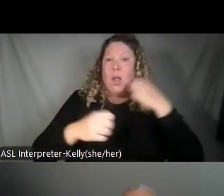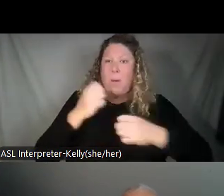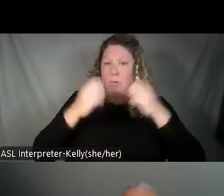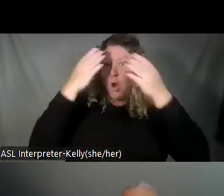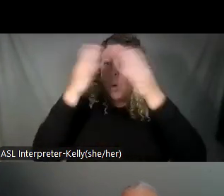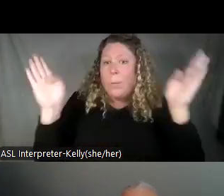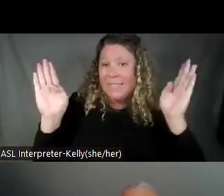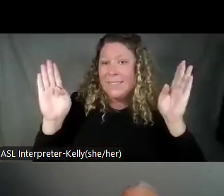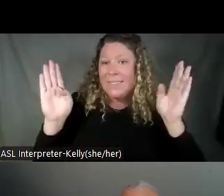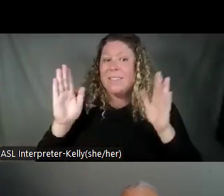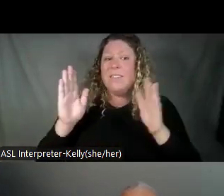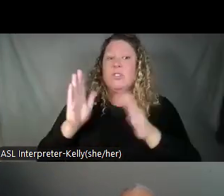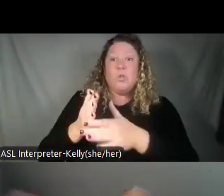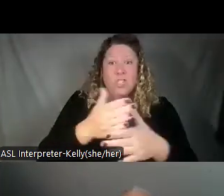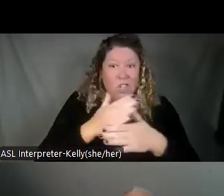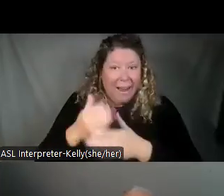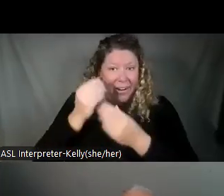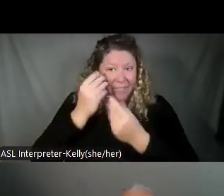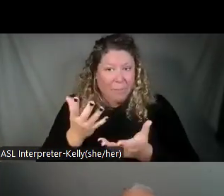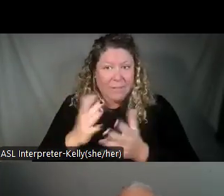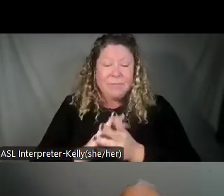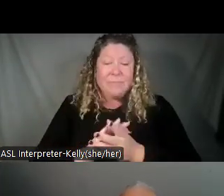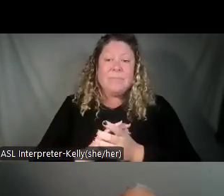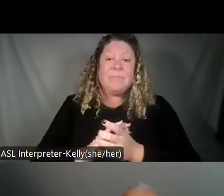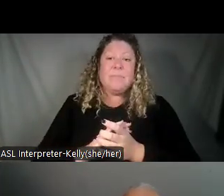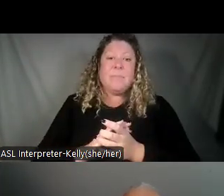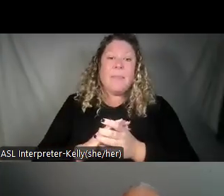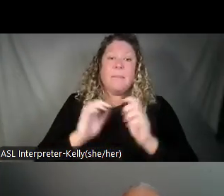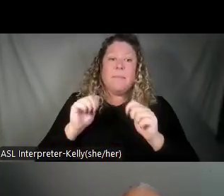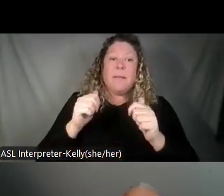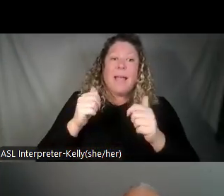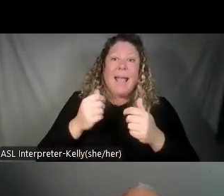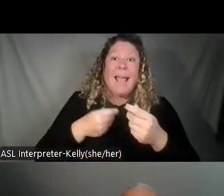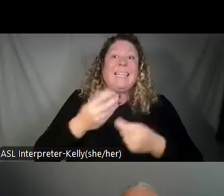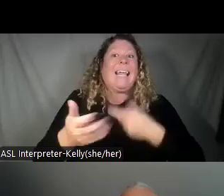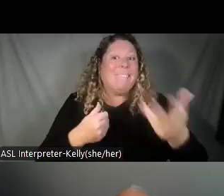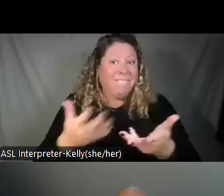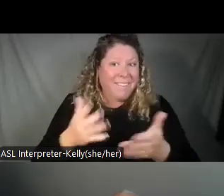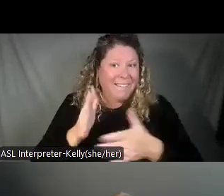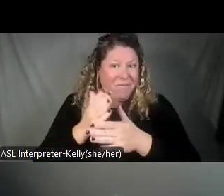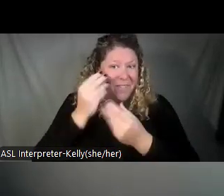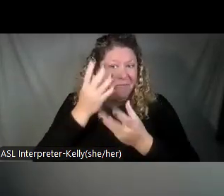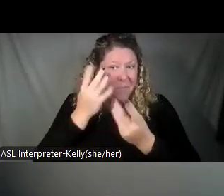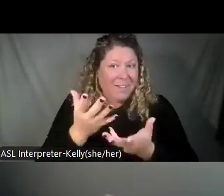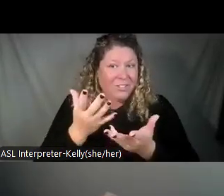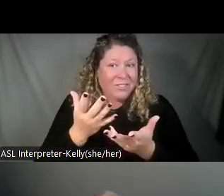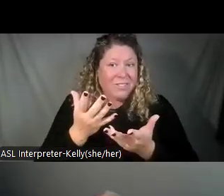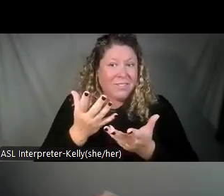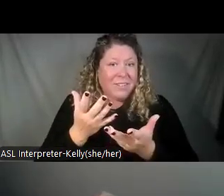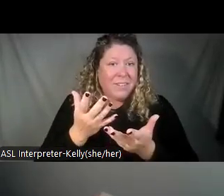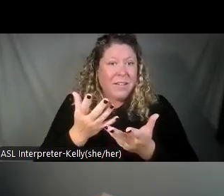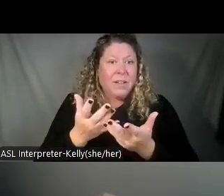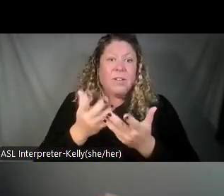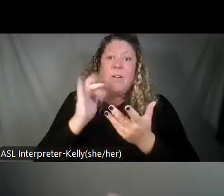to share that information and to be able to give that information. So that becomes the next part of the team